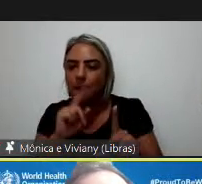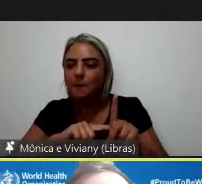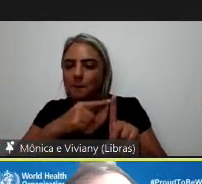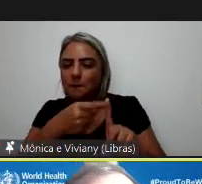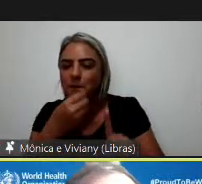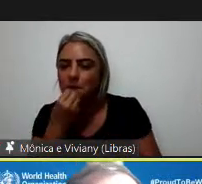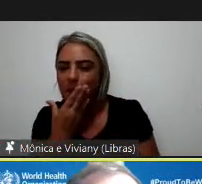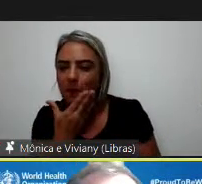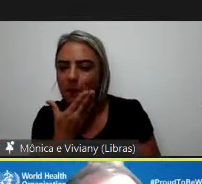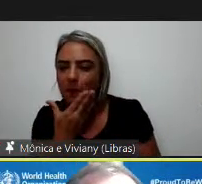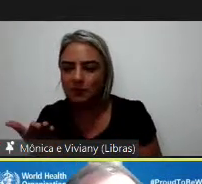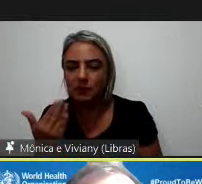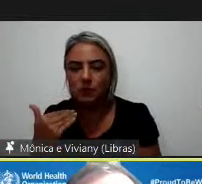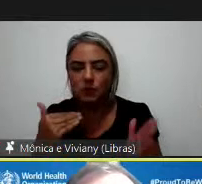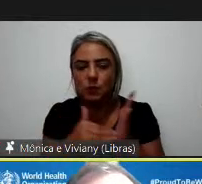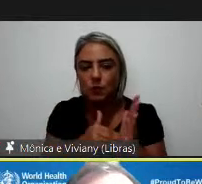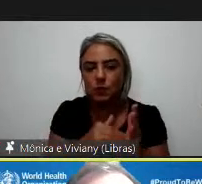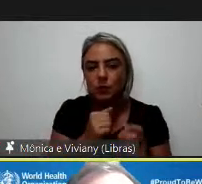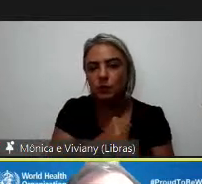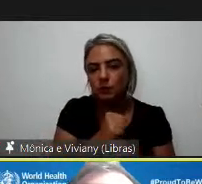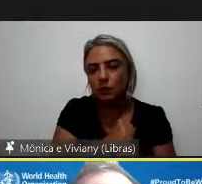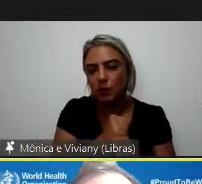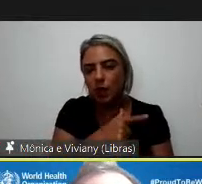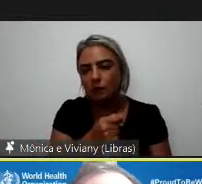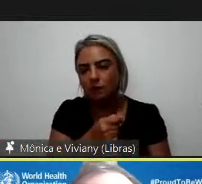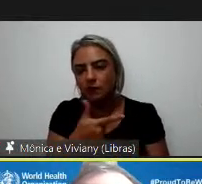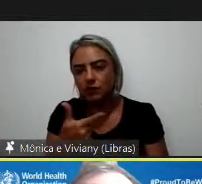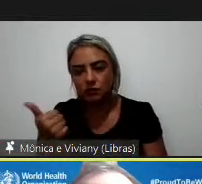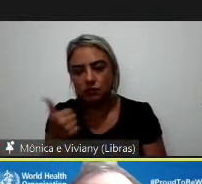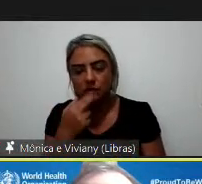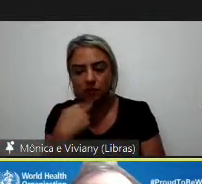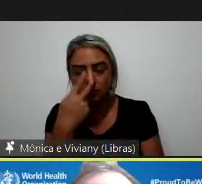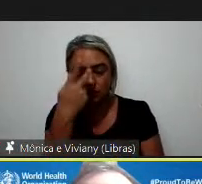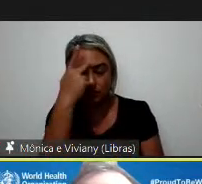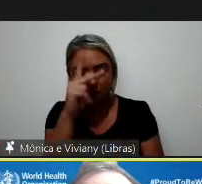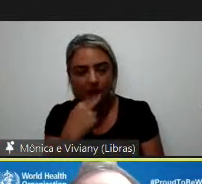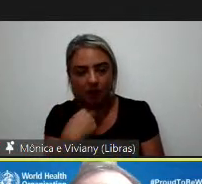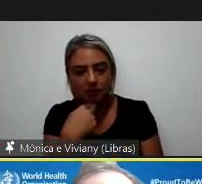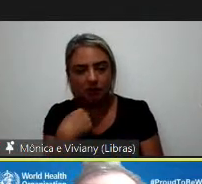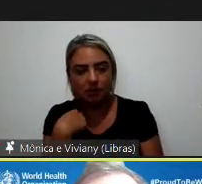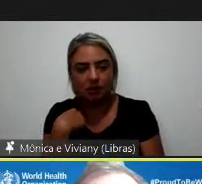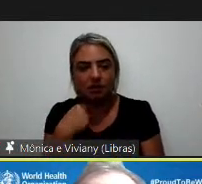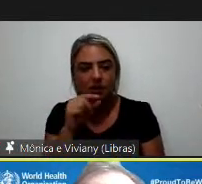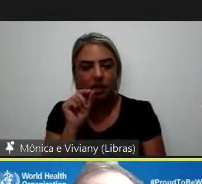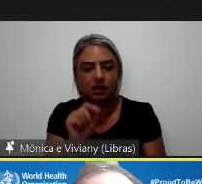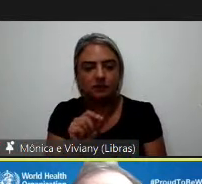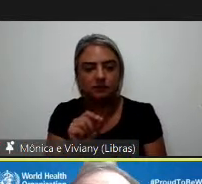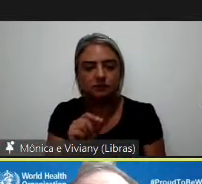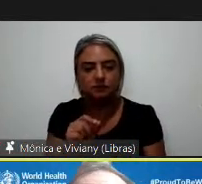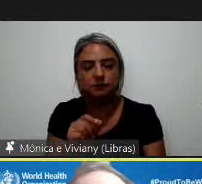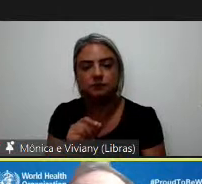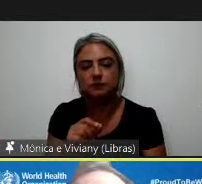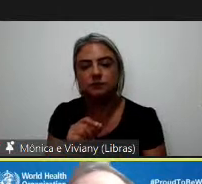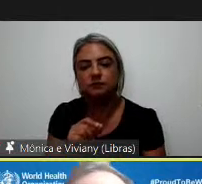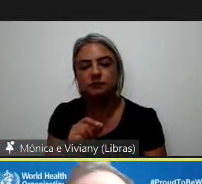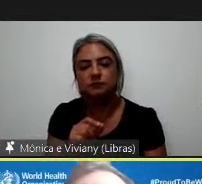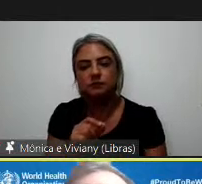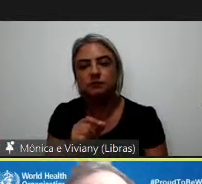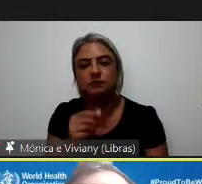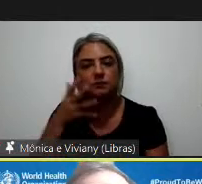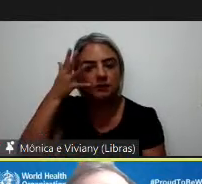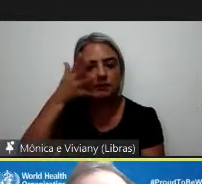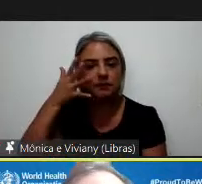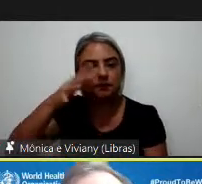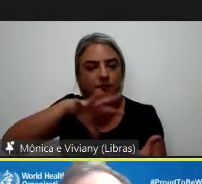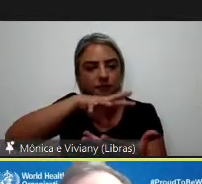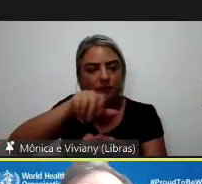Last year, it was an important year for nutrition with two global summits. One of them was the UN Food System Summit, the other one, the Nutrition for